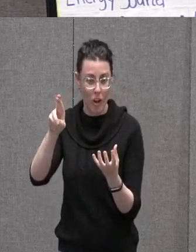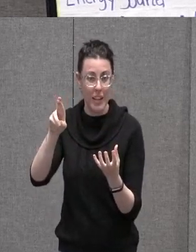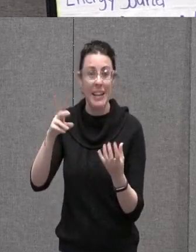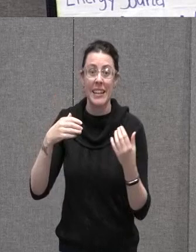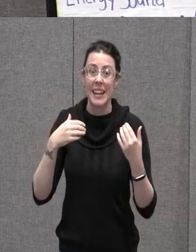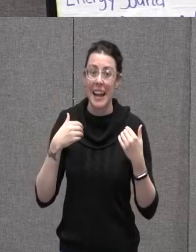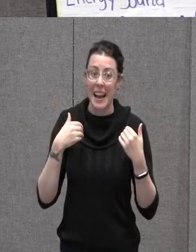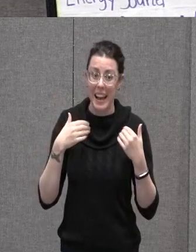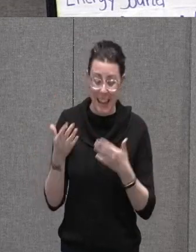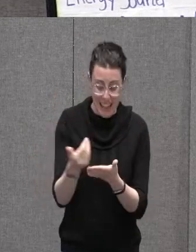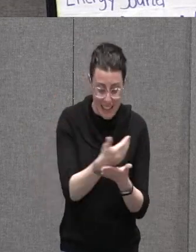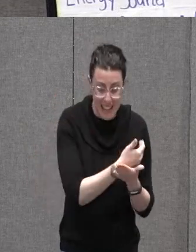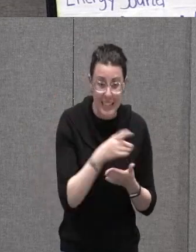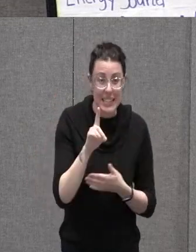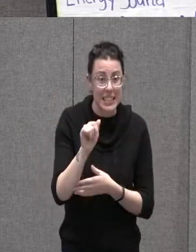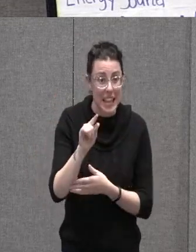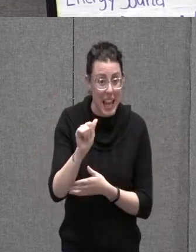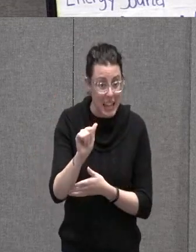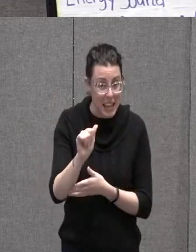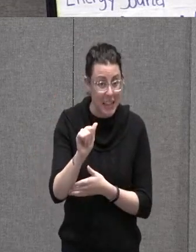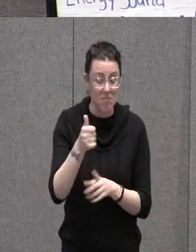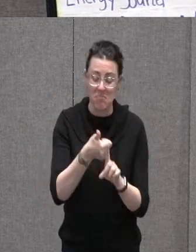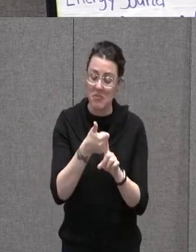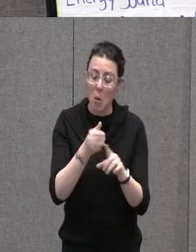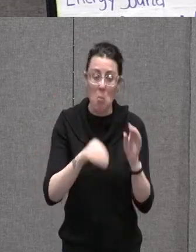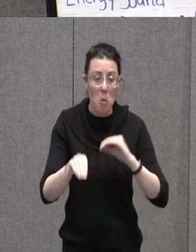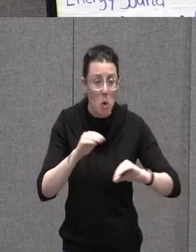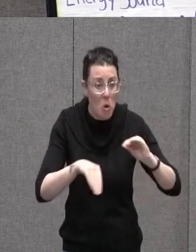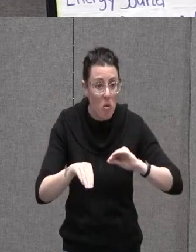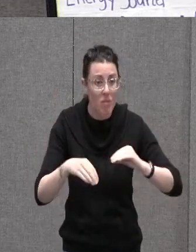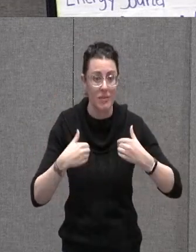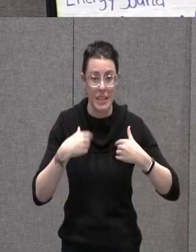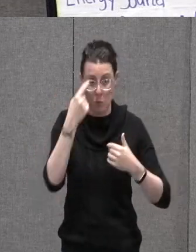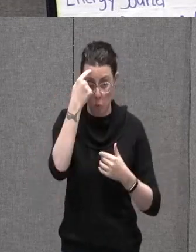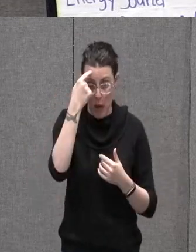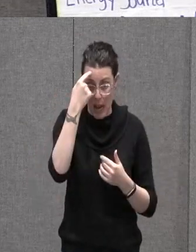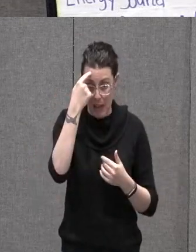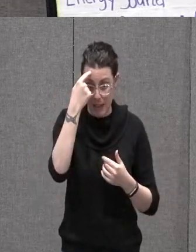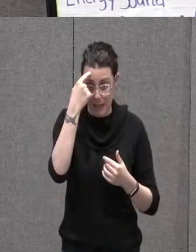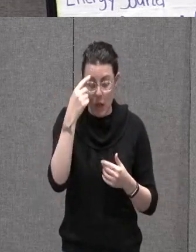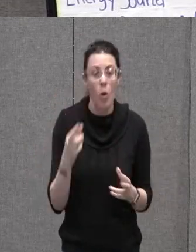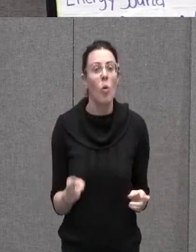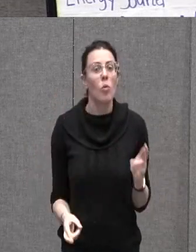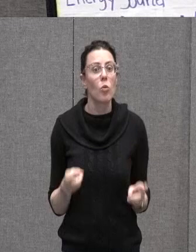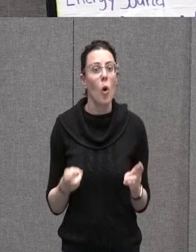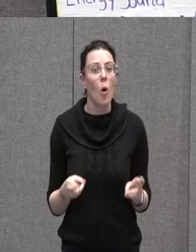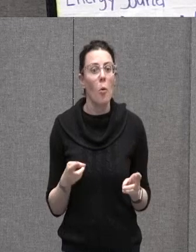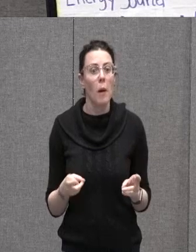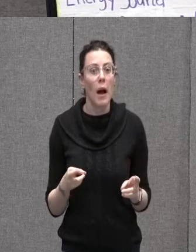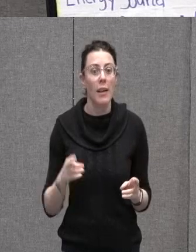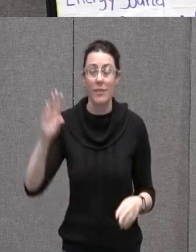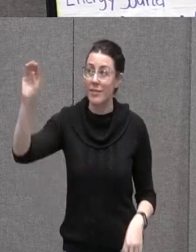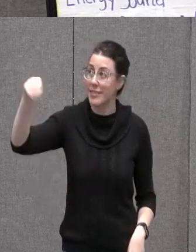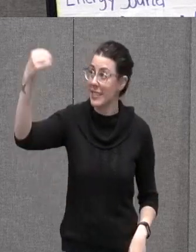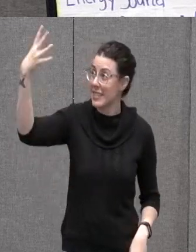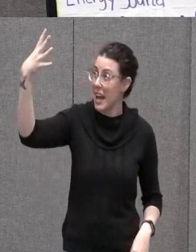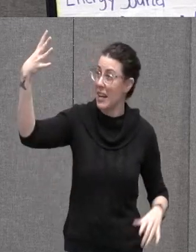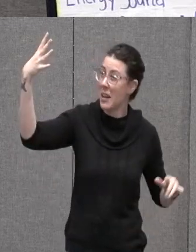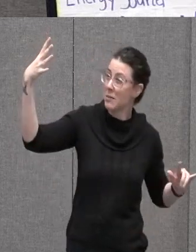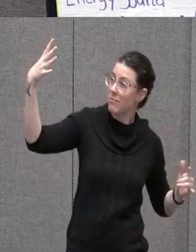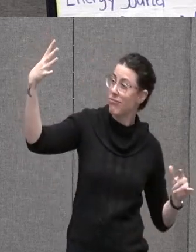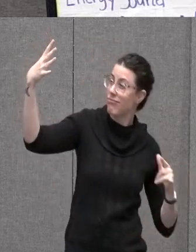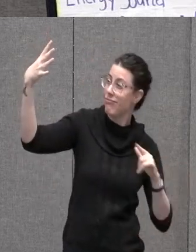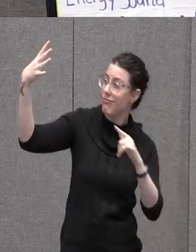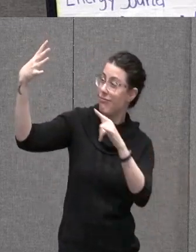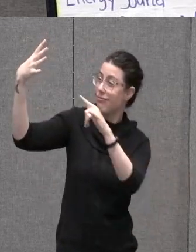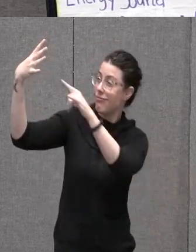brain. We have robots flying towards the sun. We have robots underwater. Wow. Now, humans can't breathe